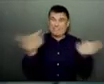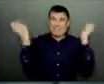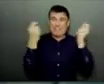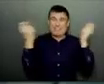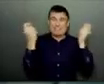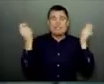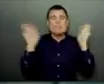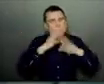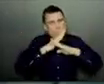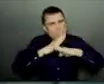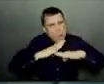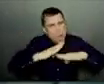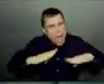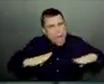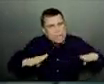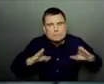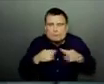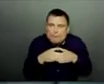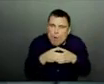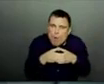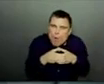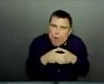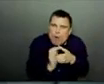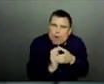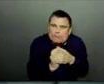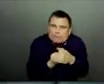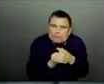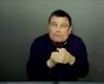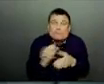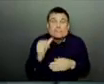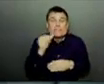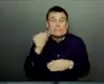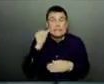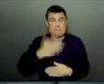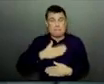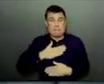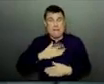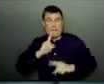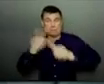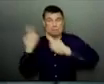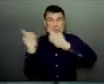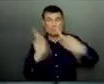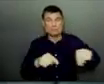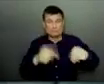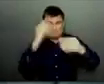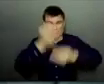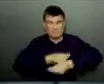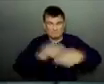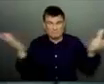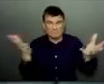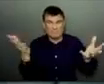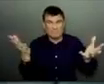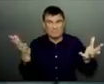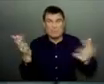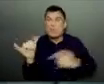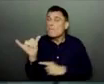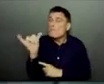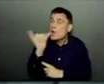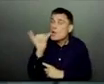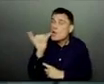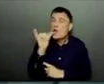to ensure that places like restaurants and bars and liquor stores stop serving or selling alcohol at 8pm.